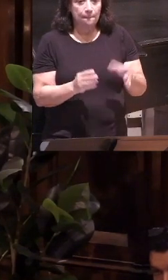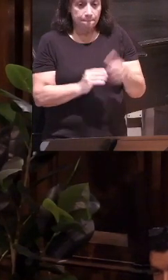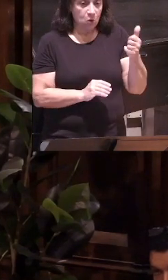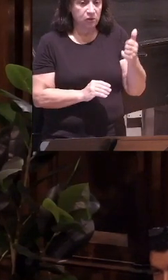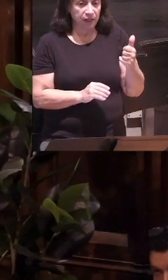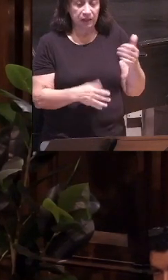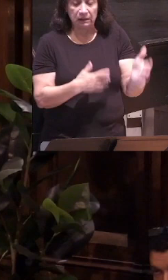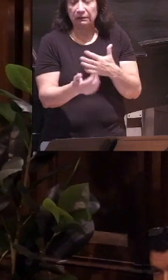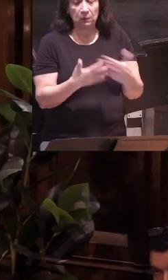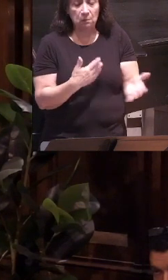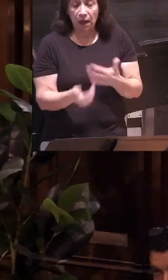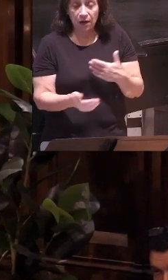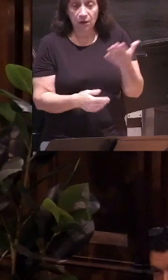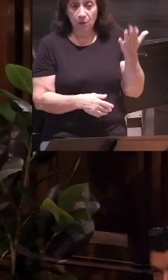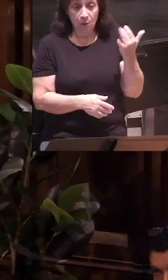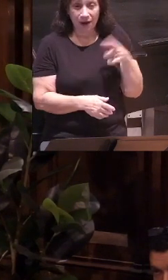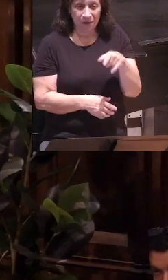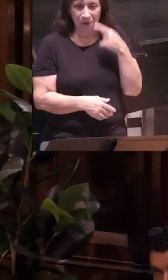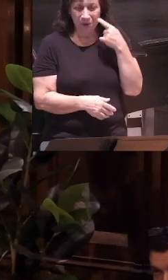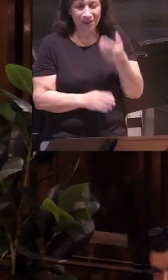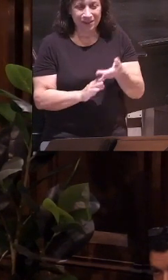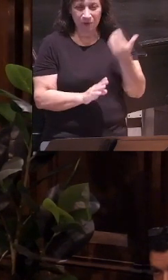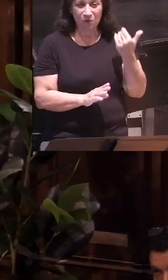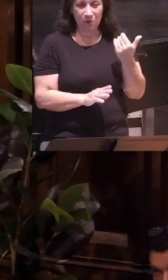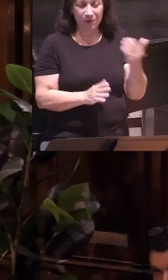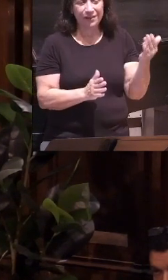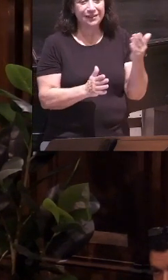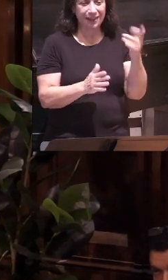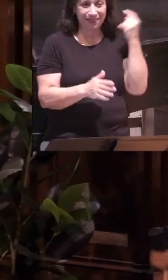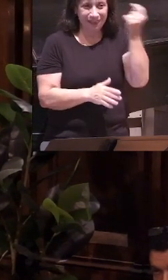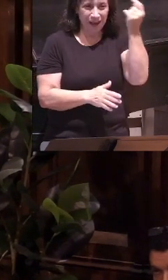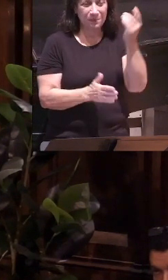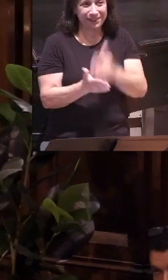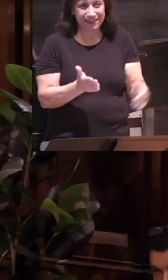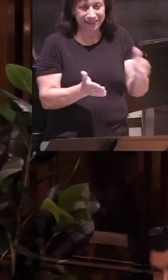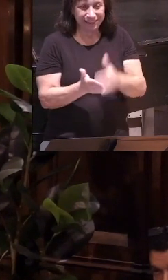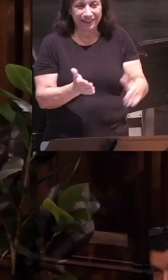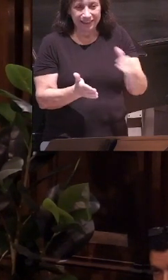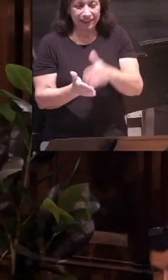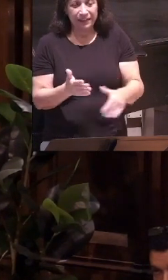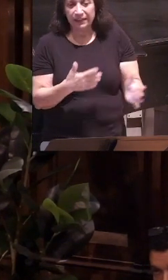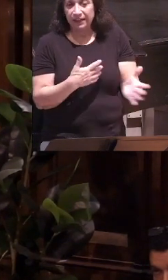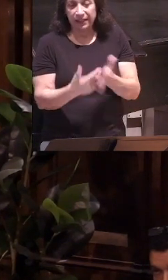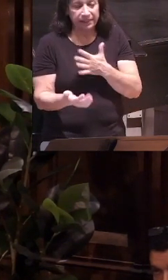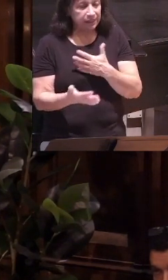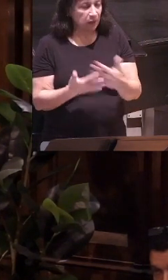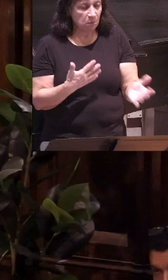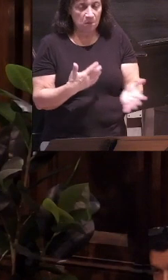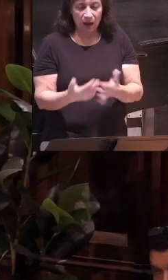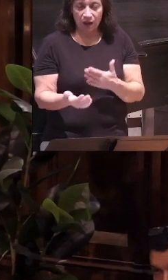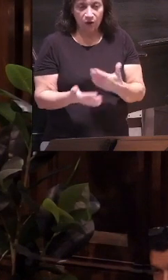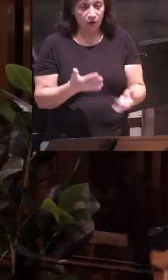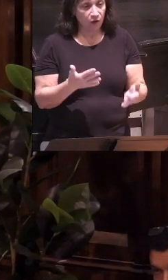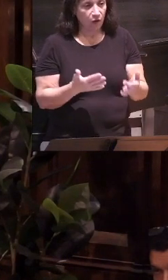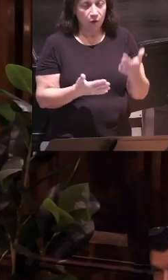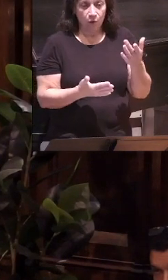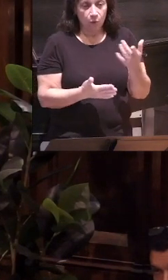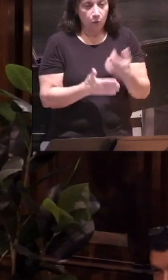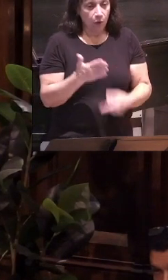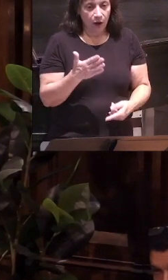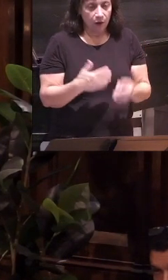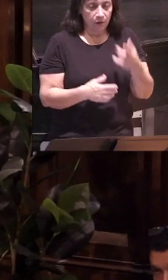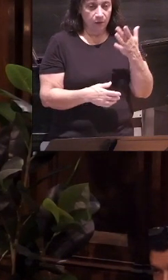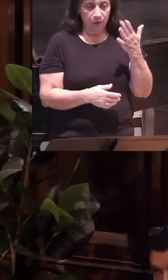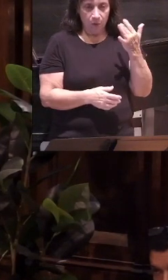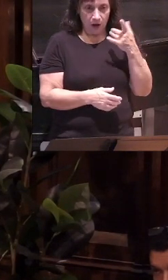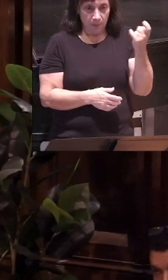mostly it didn't matter, because you've heard this before and this is a recurring thing, it really didn't matter, because the one